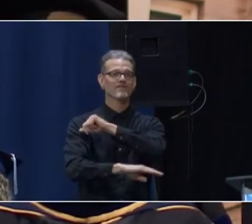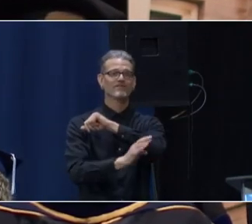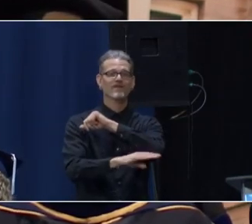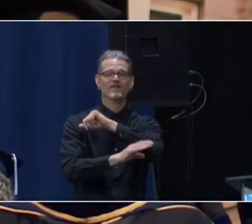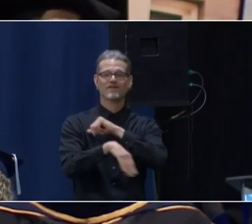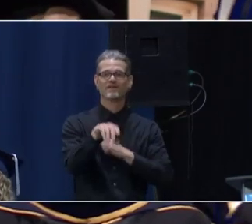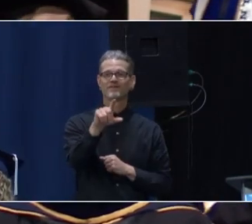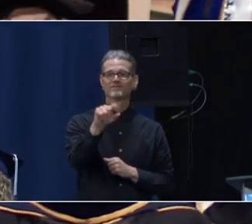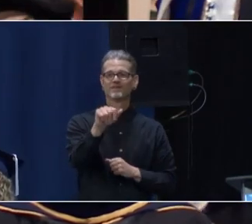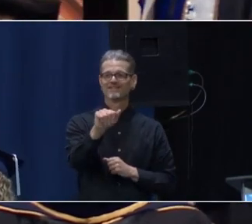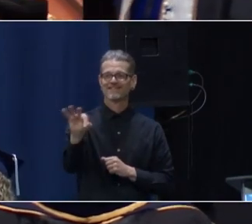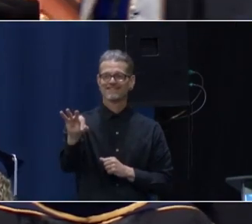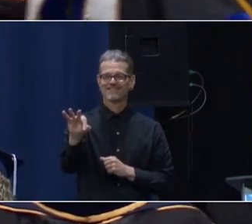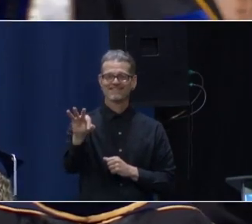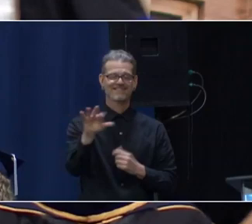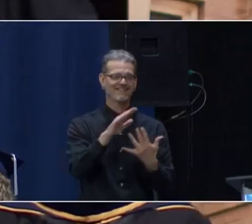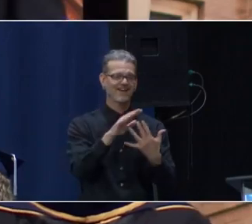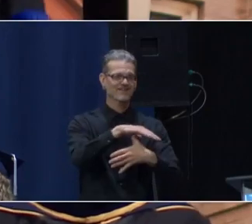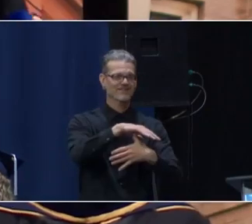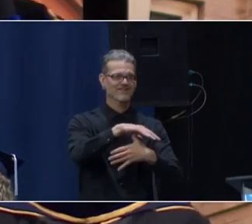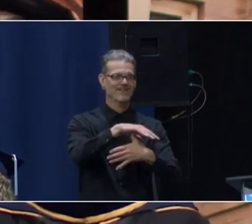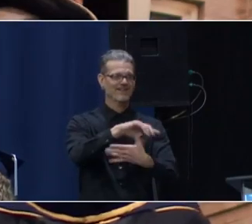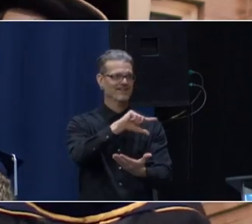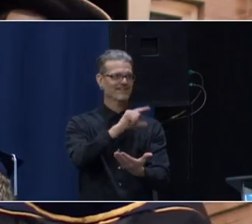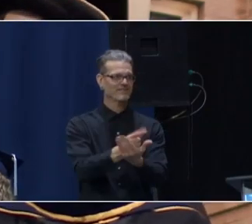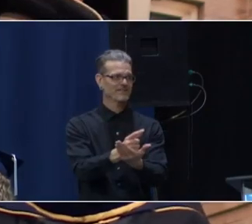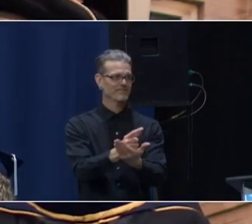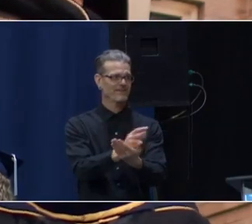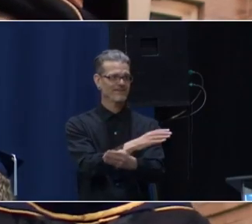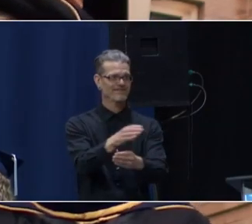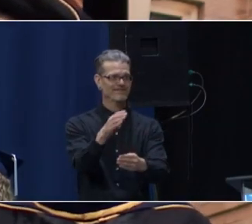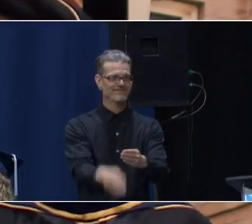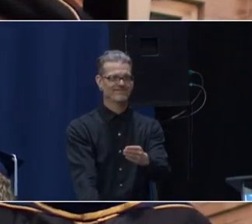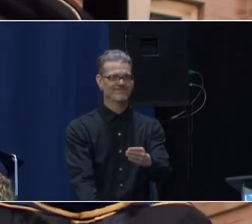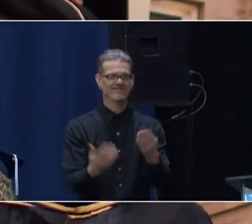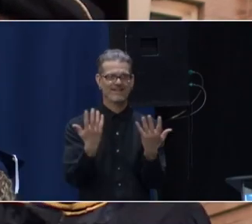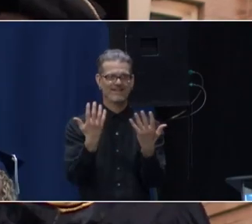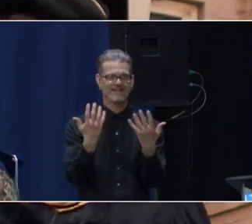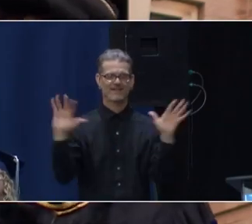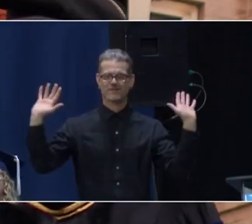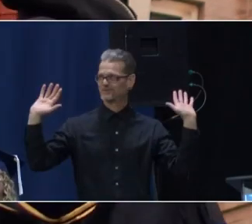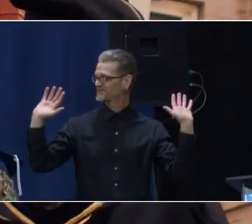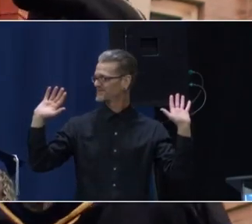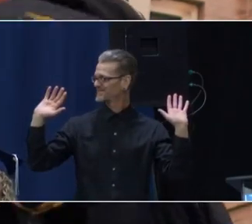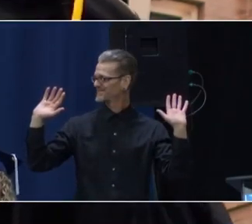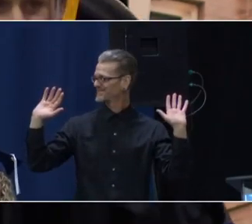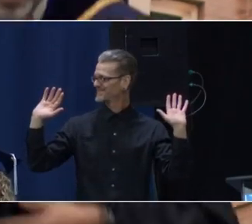2019 undergraduate commencement at a close.